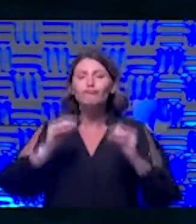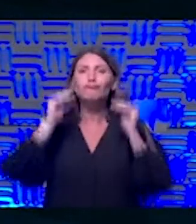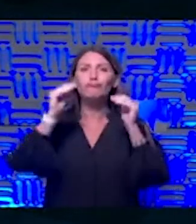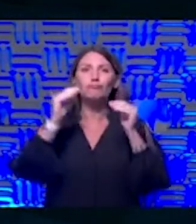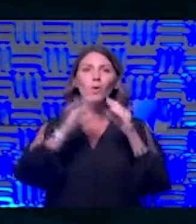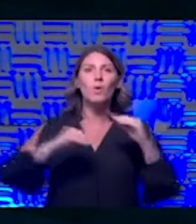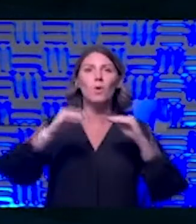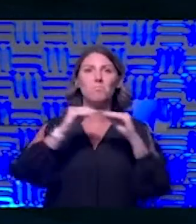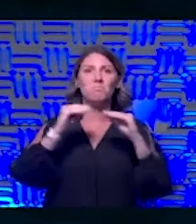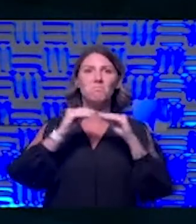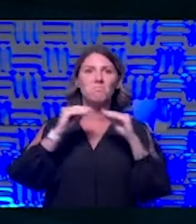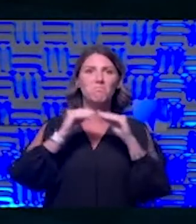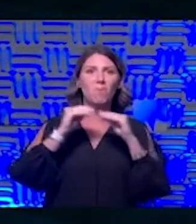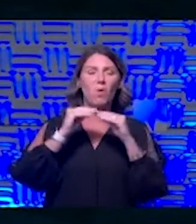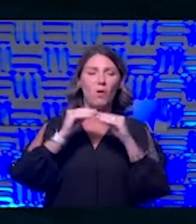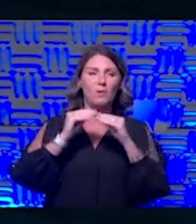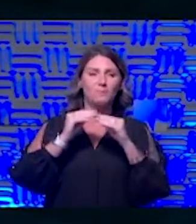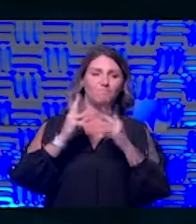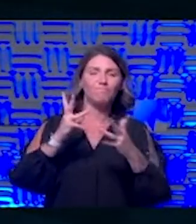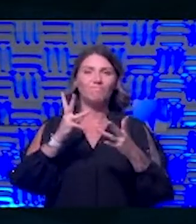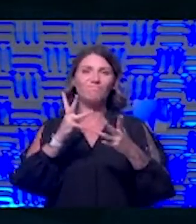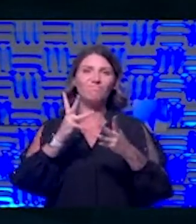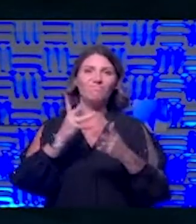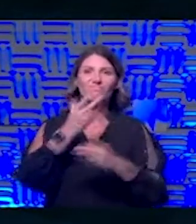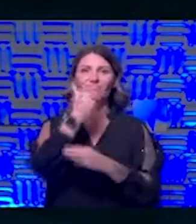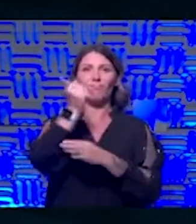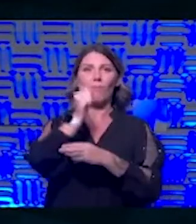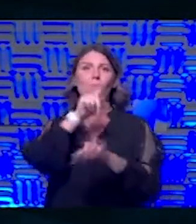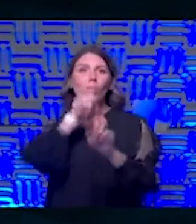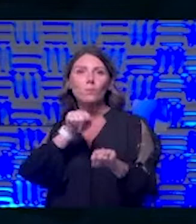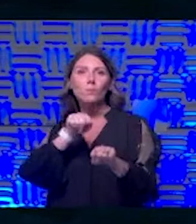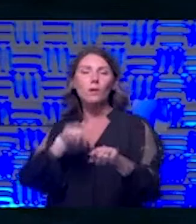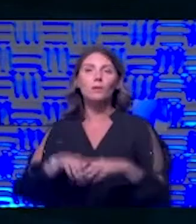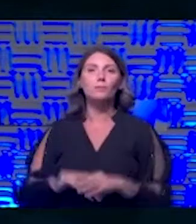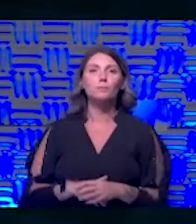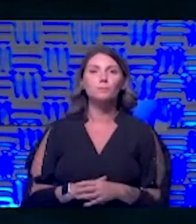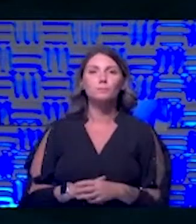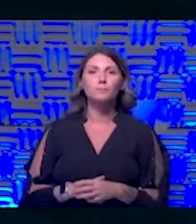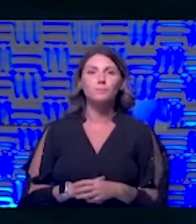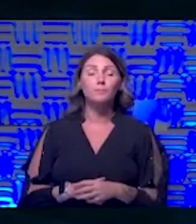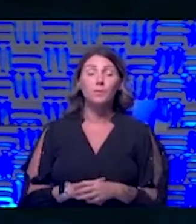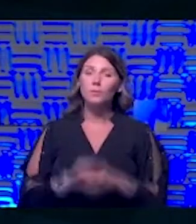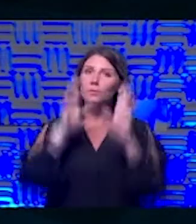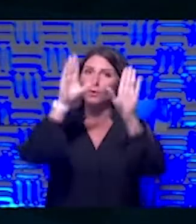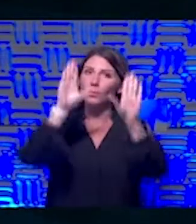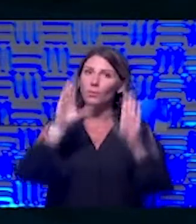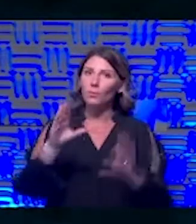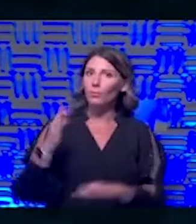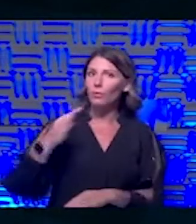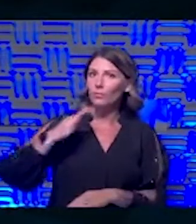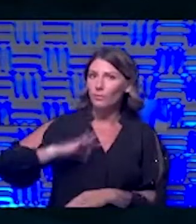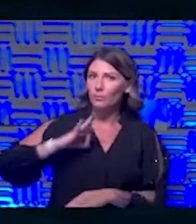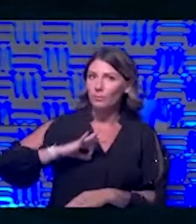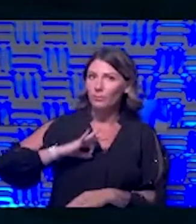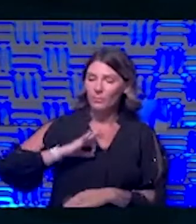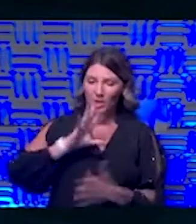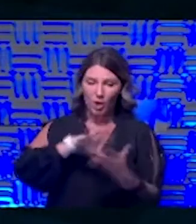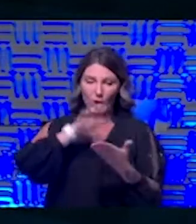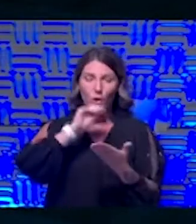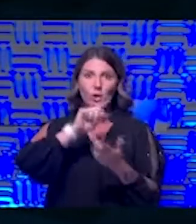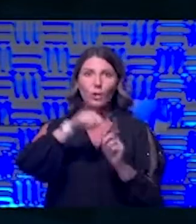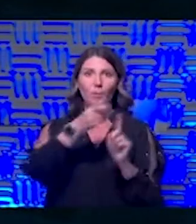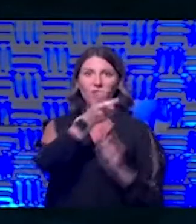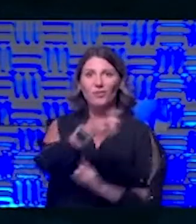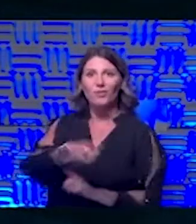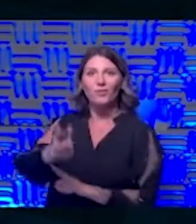robust response. And so it was really a great benefit when we learned about this transition that they'd